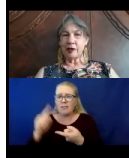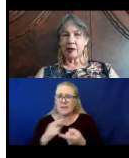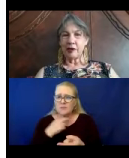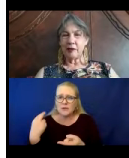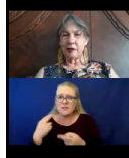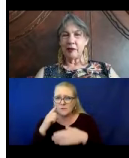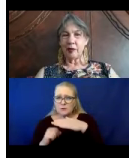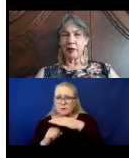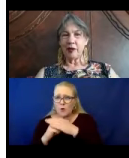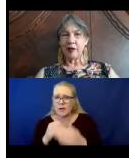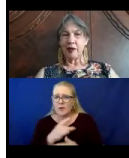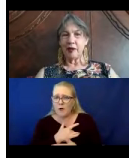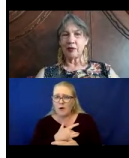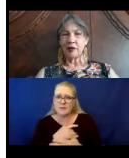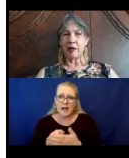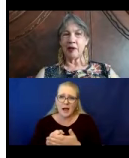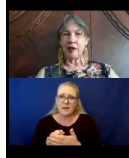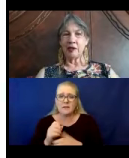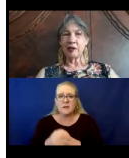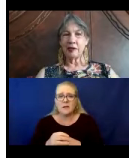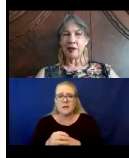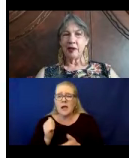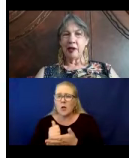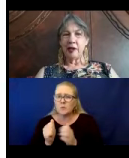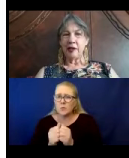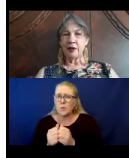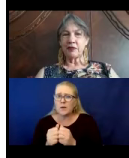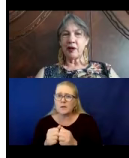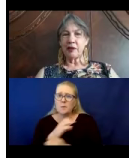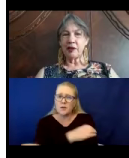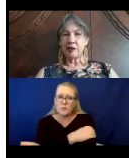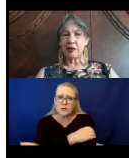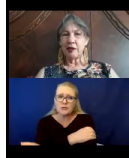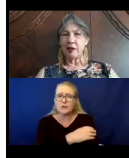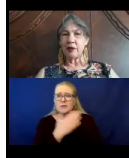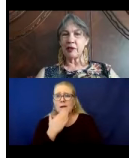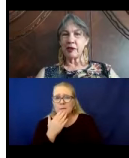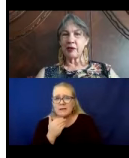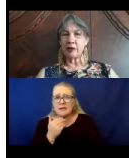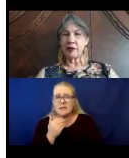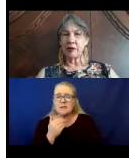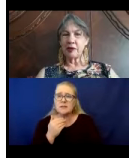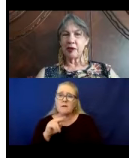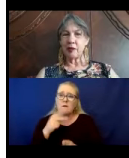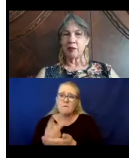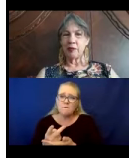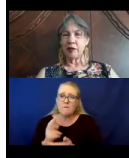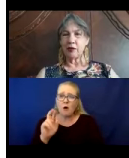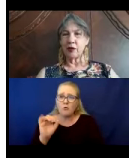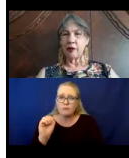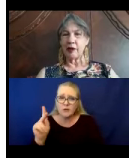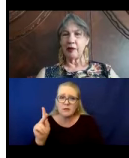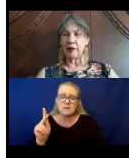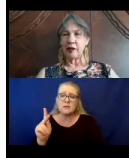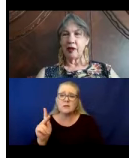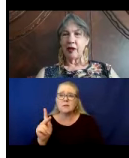blood pressure, help with control diabetes, decrease fall risk, increase endurance, help